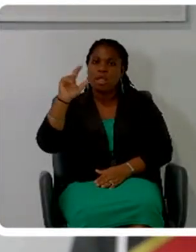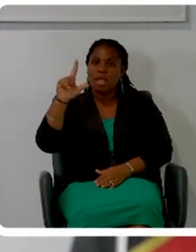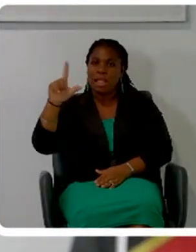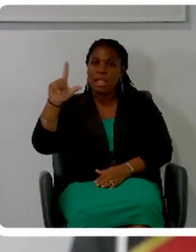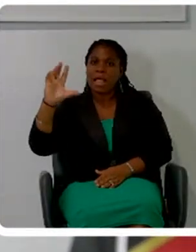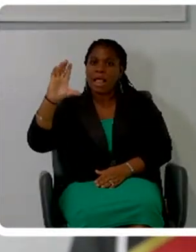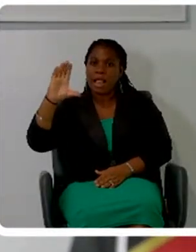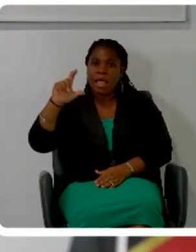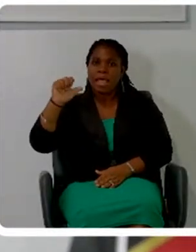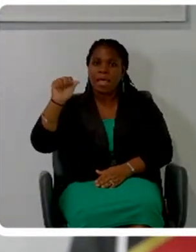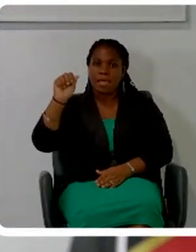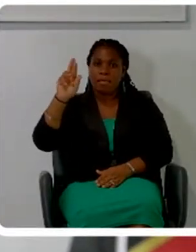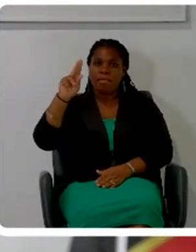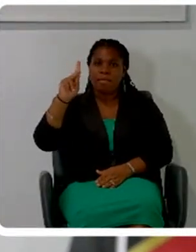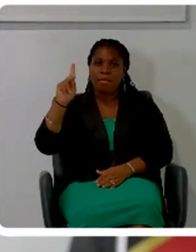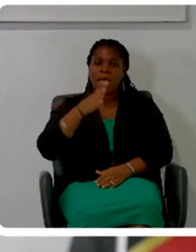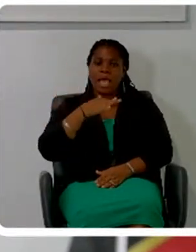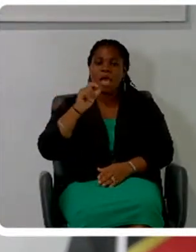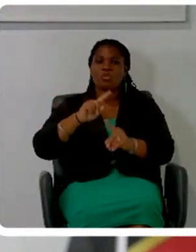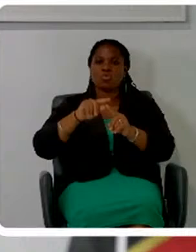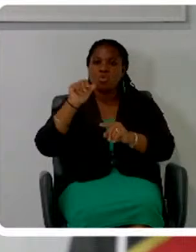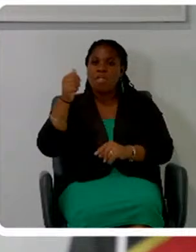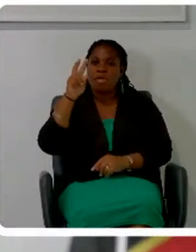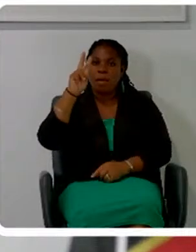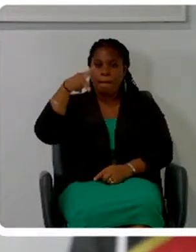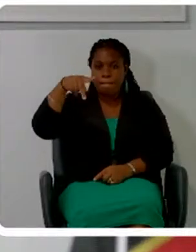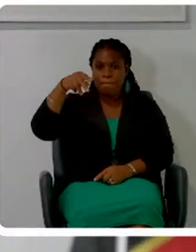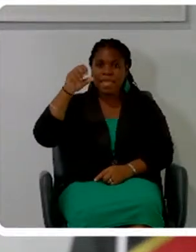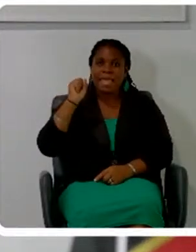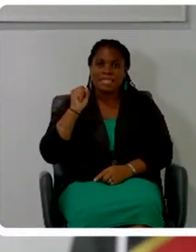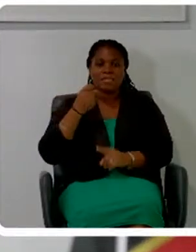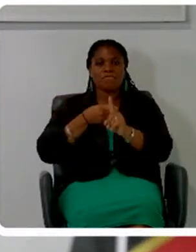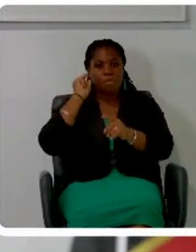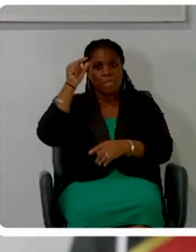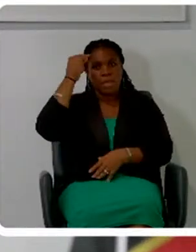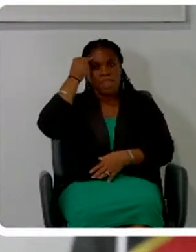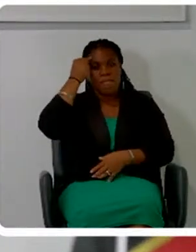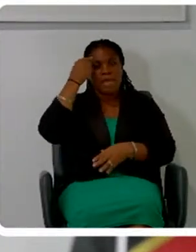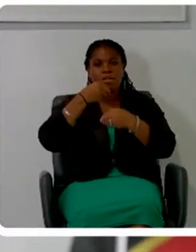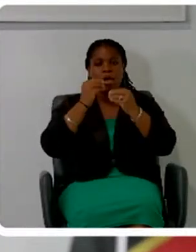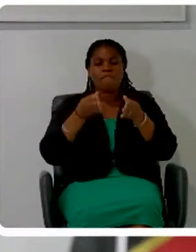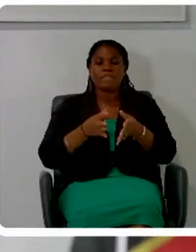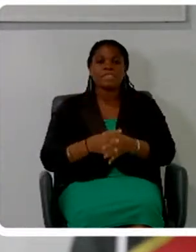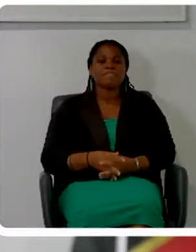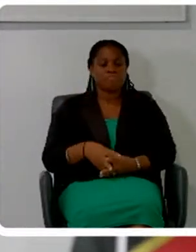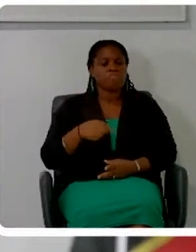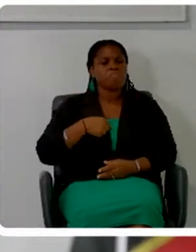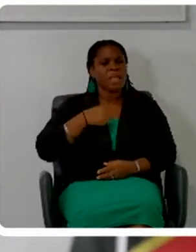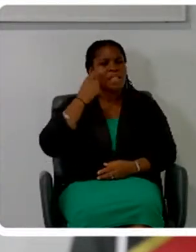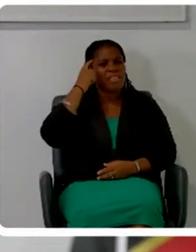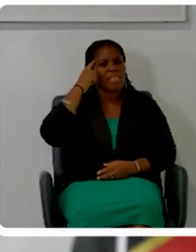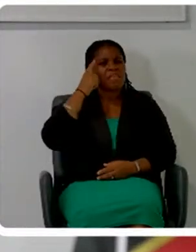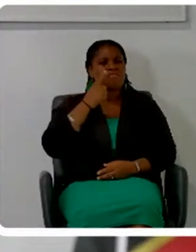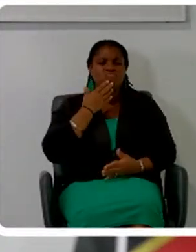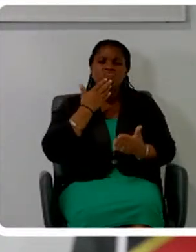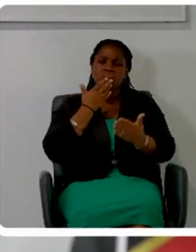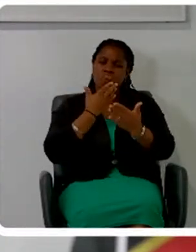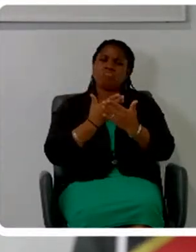and others who were part of that delegation. I want to say that it was a very